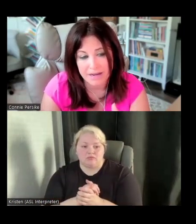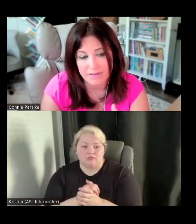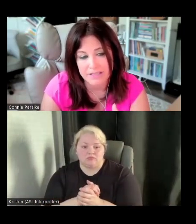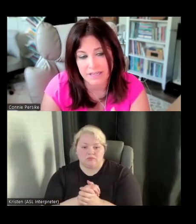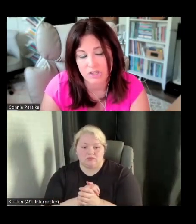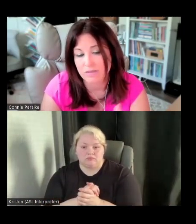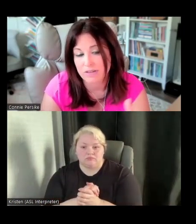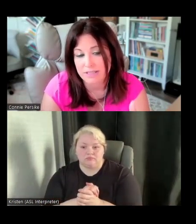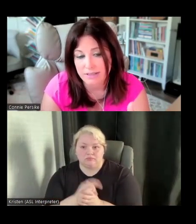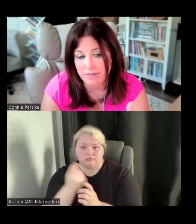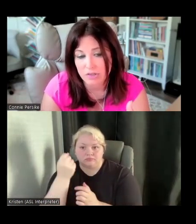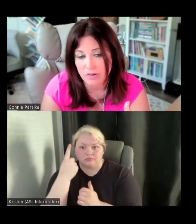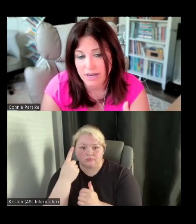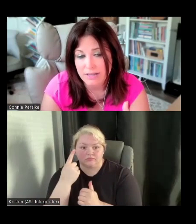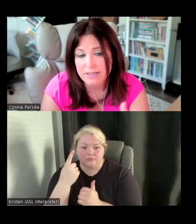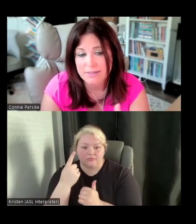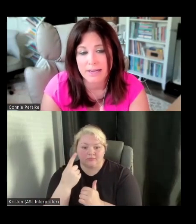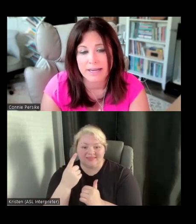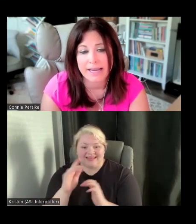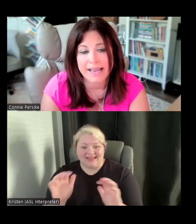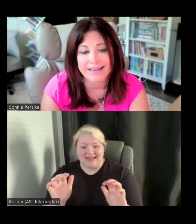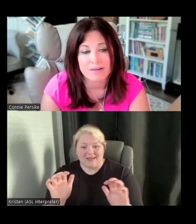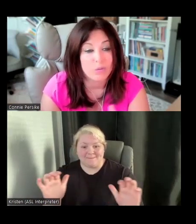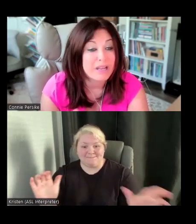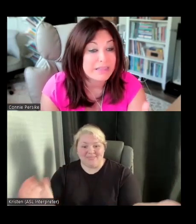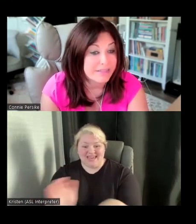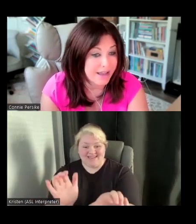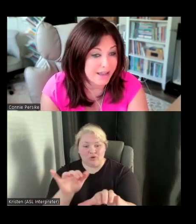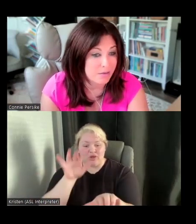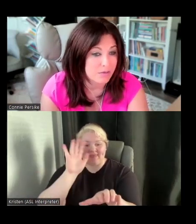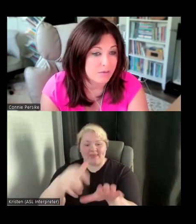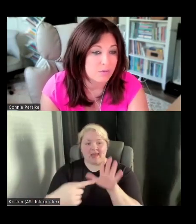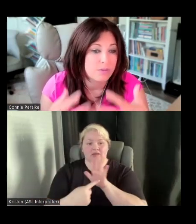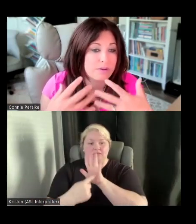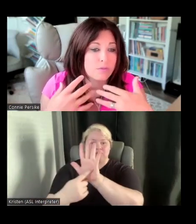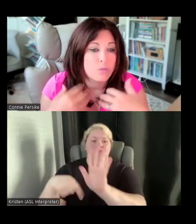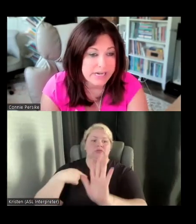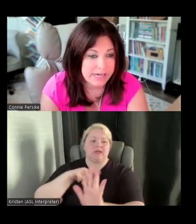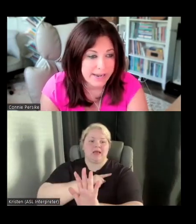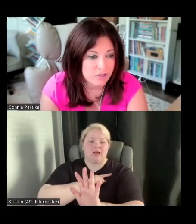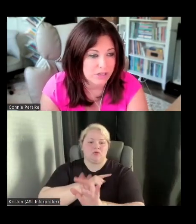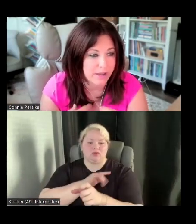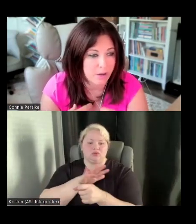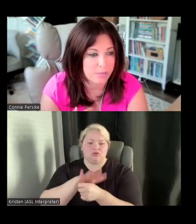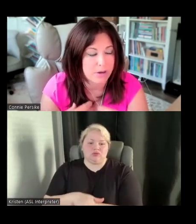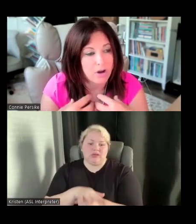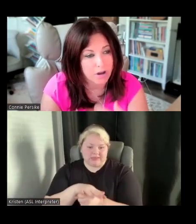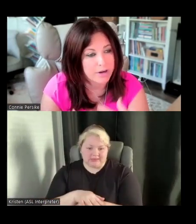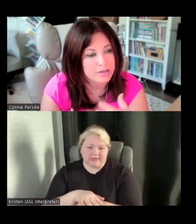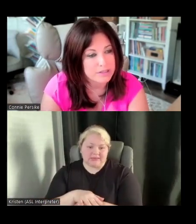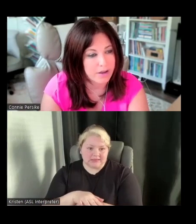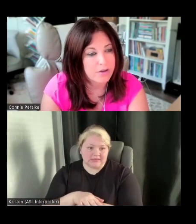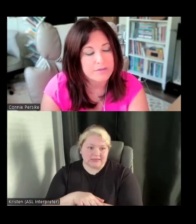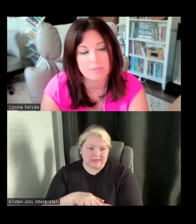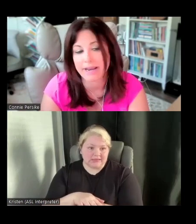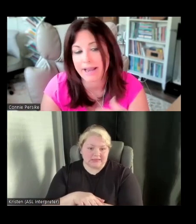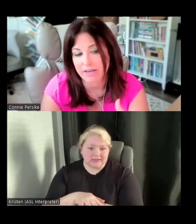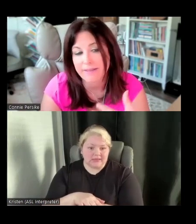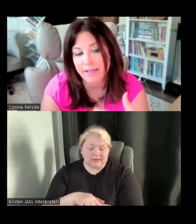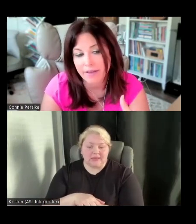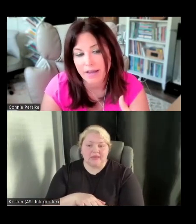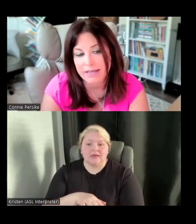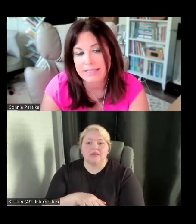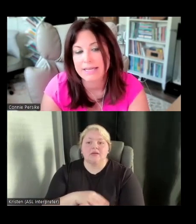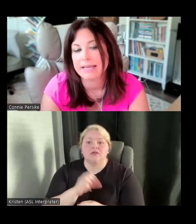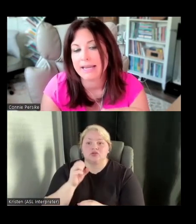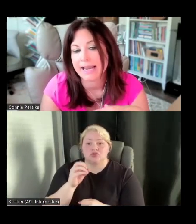a manifestation of excessive stress. And with that, we actually help calm ourselves by having